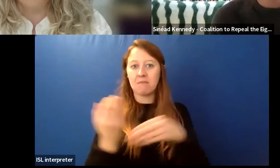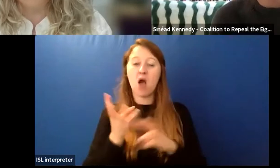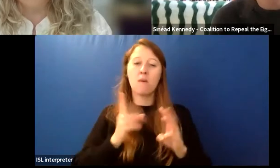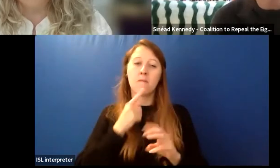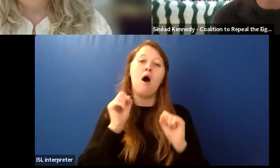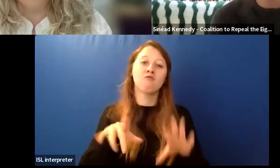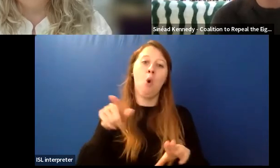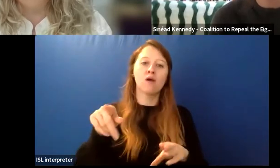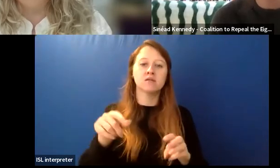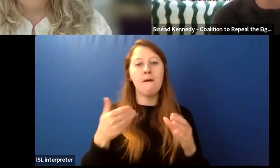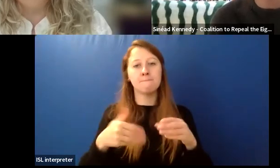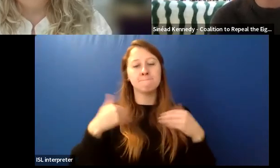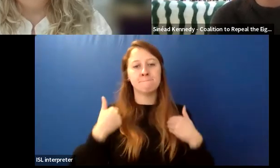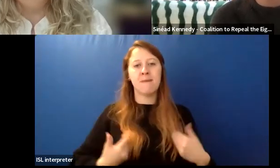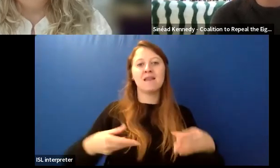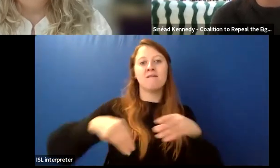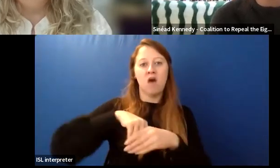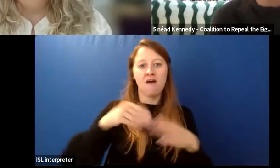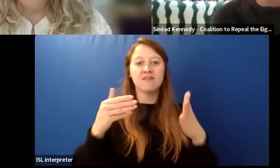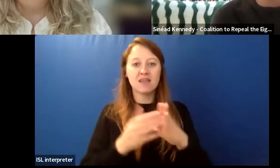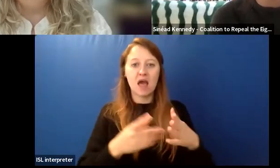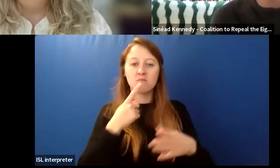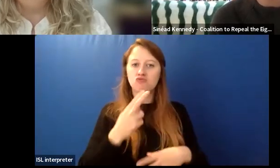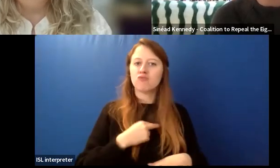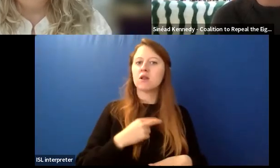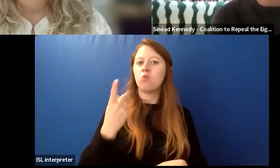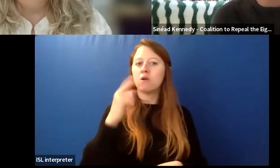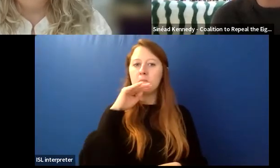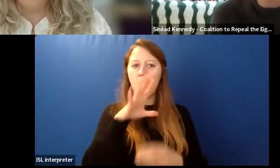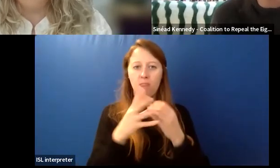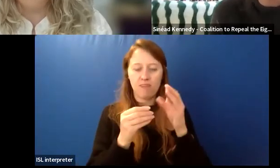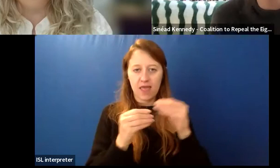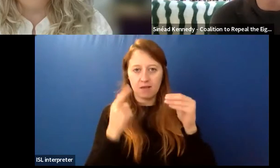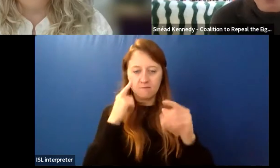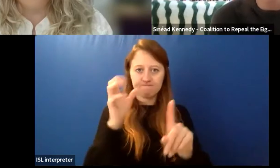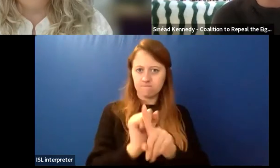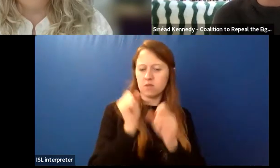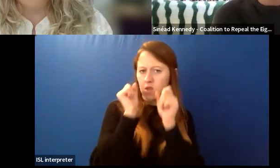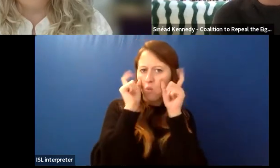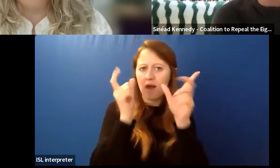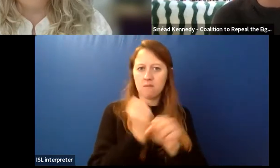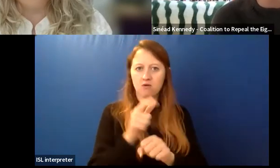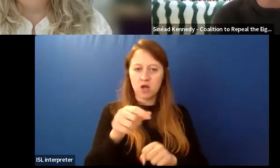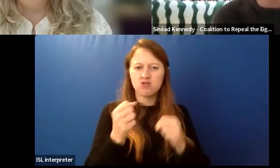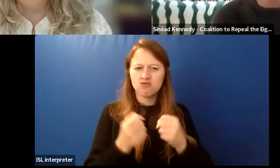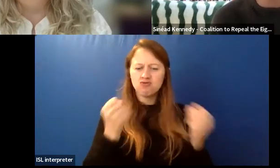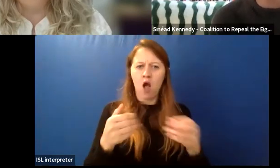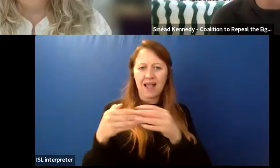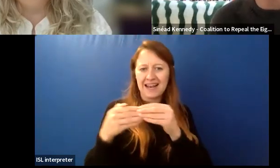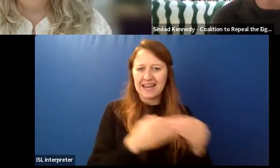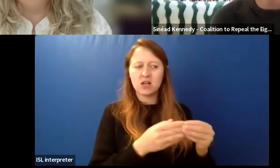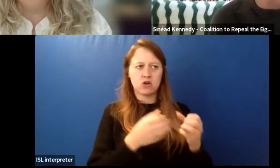that, but it was noteworthy that so much of the kind of energy, leadership, vitality of that